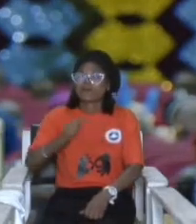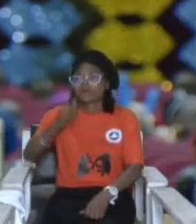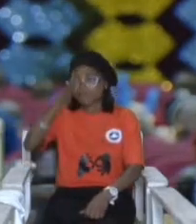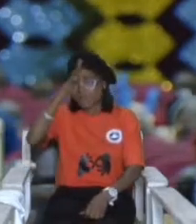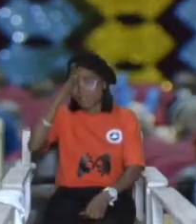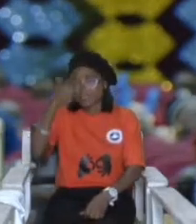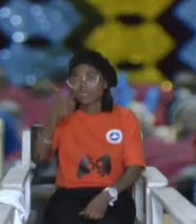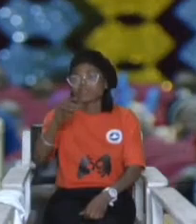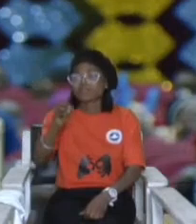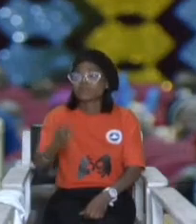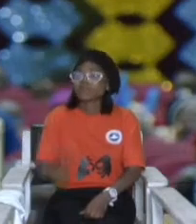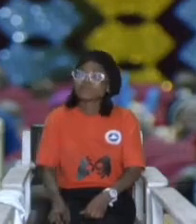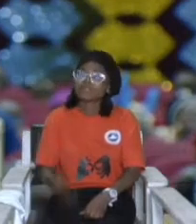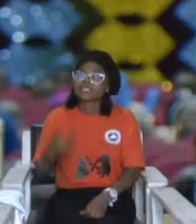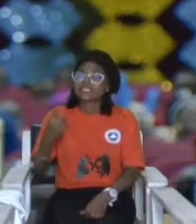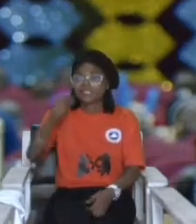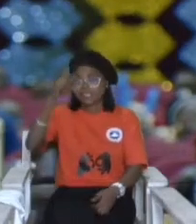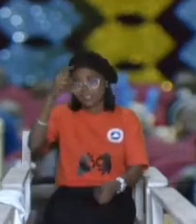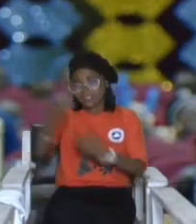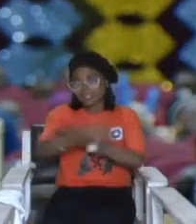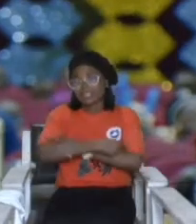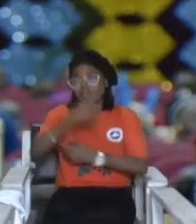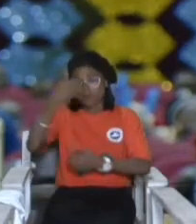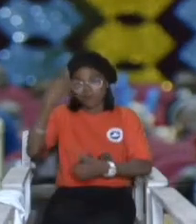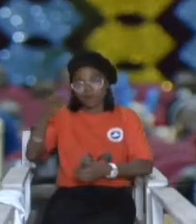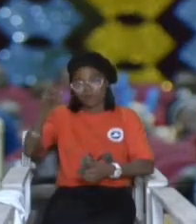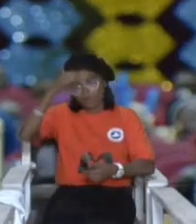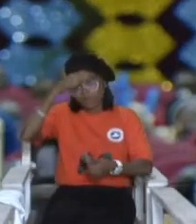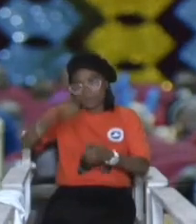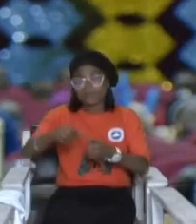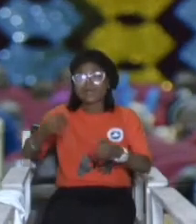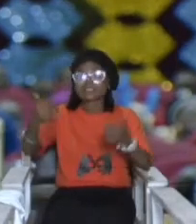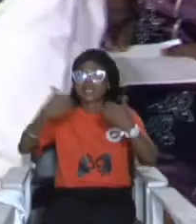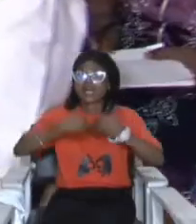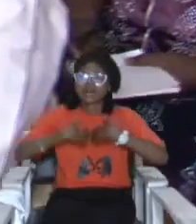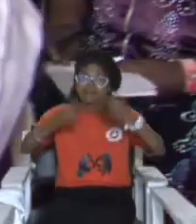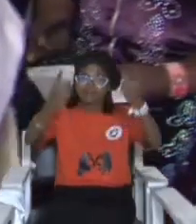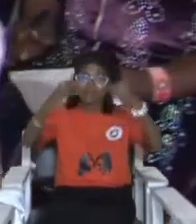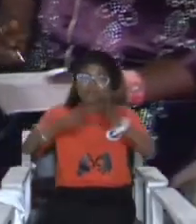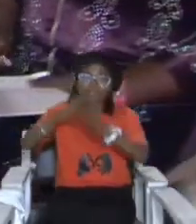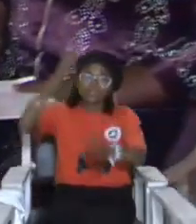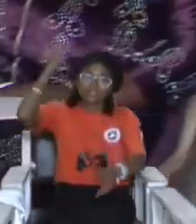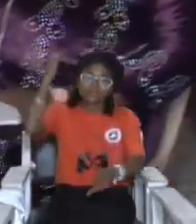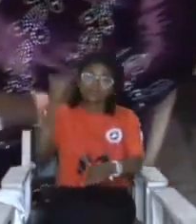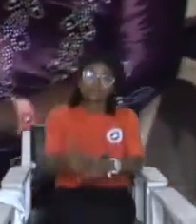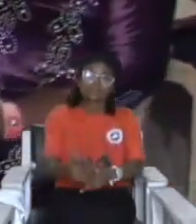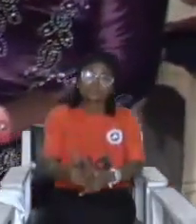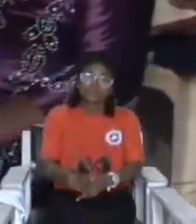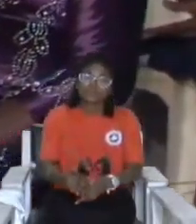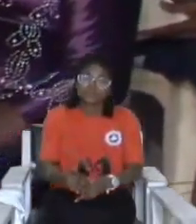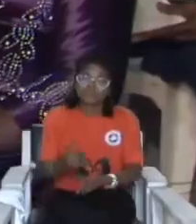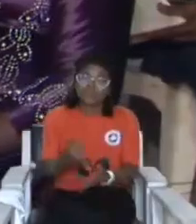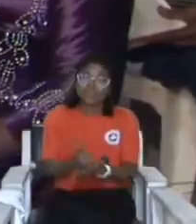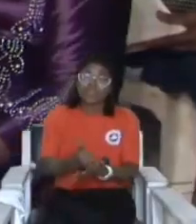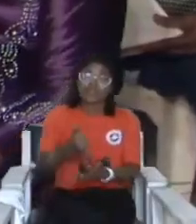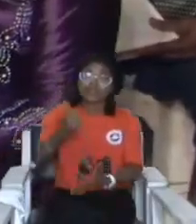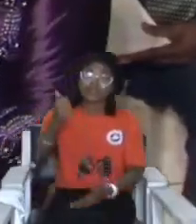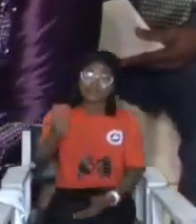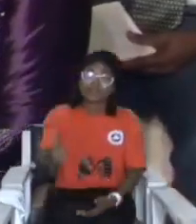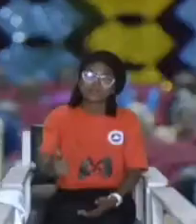the day of your remembrance has come.